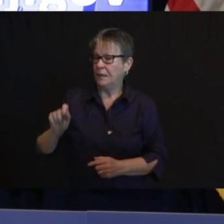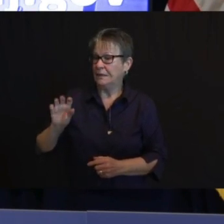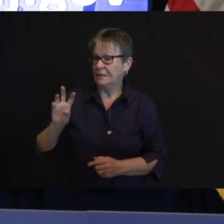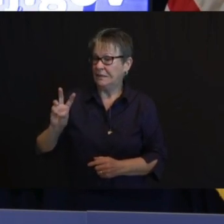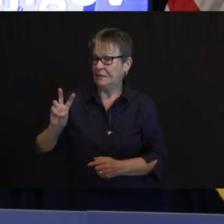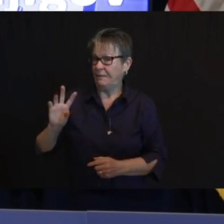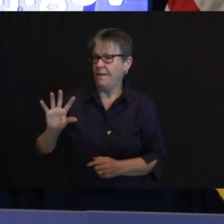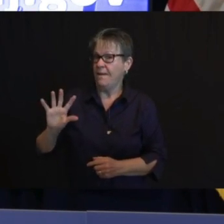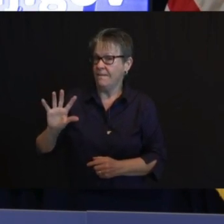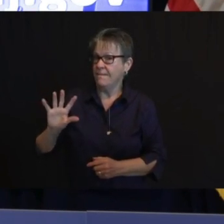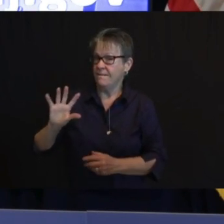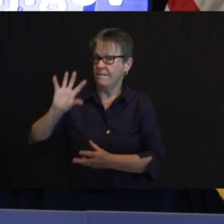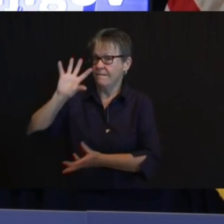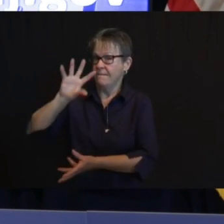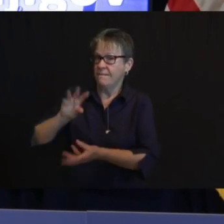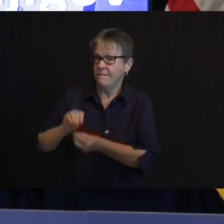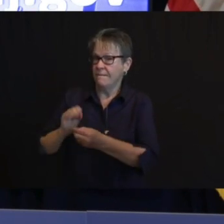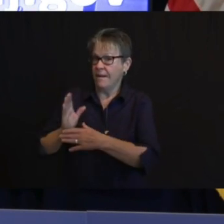8.65%.